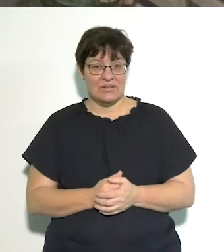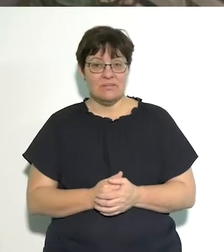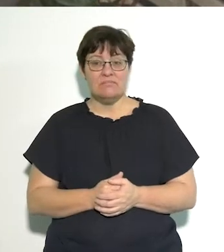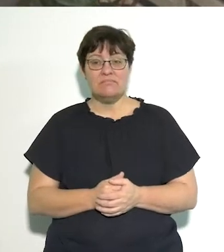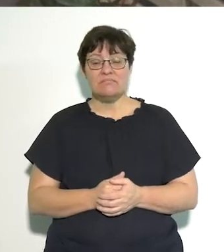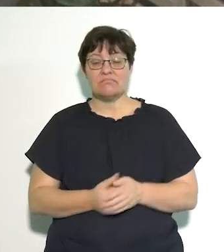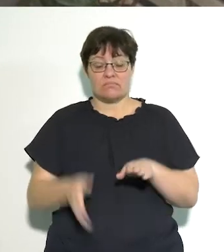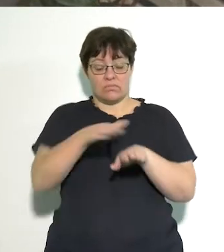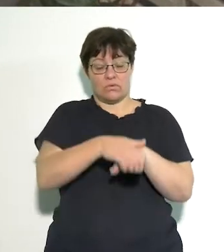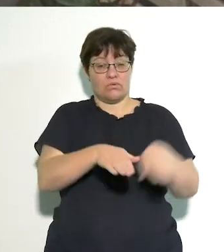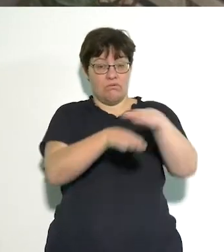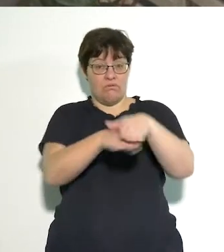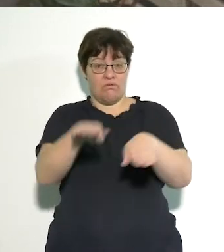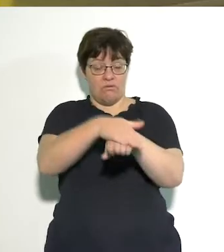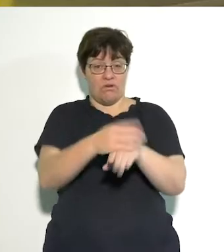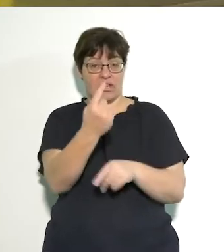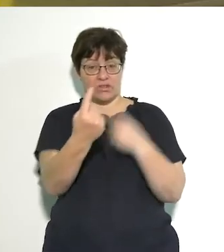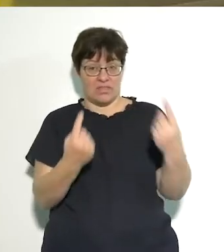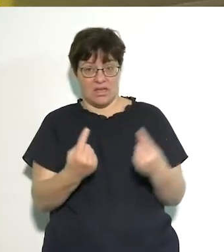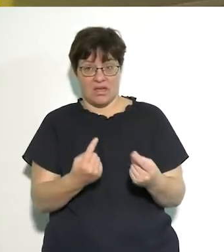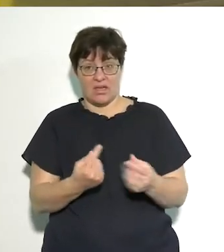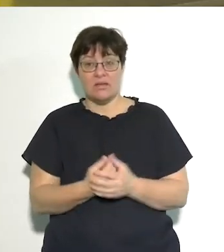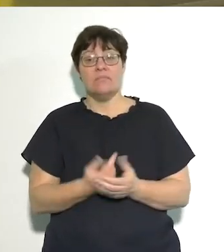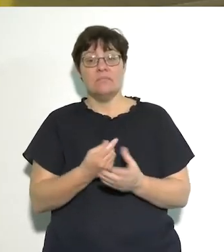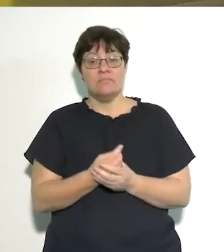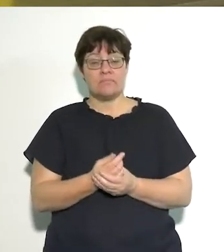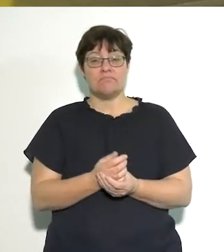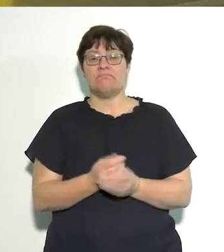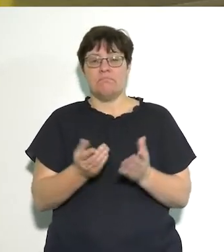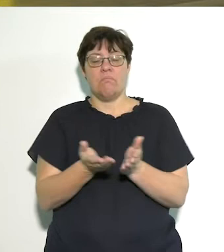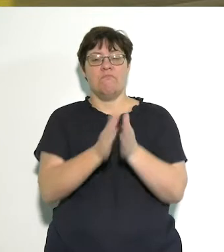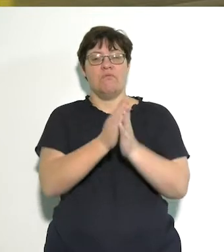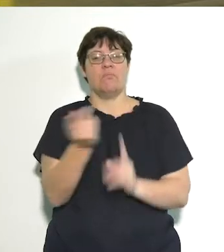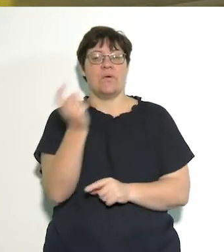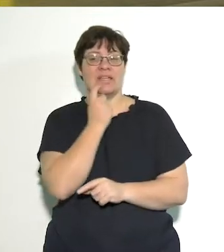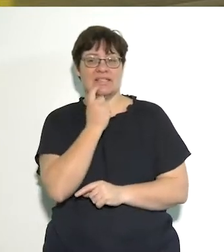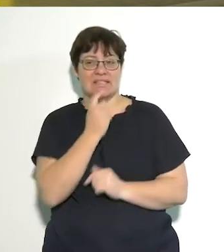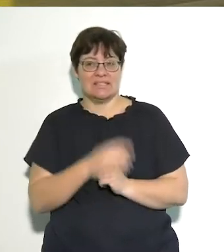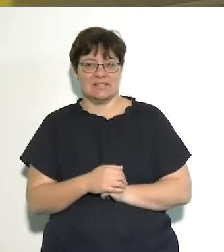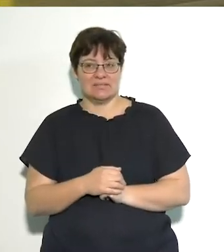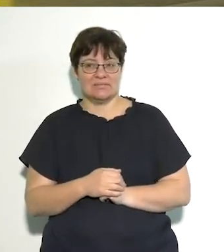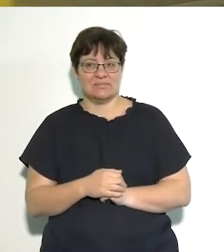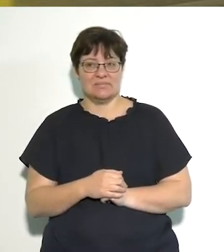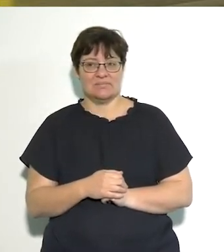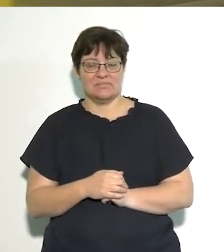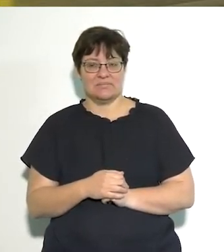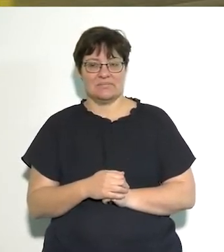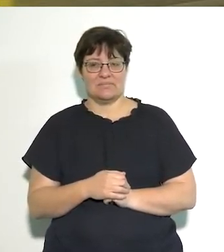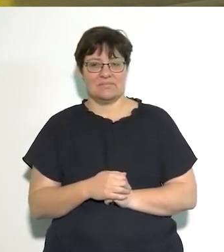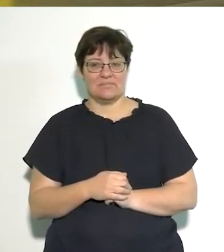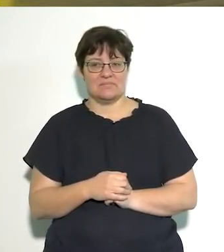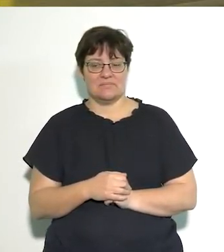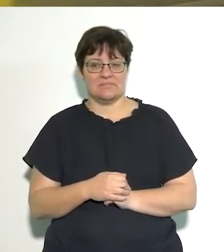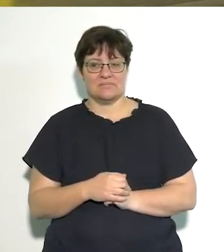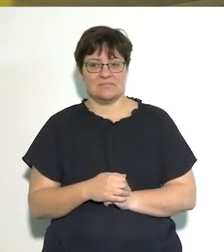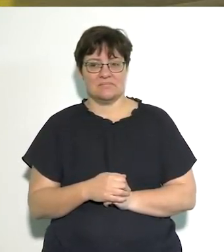always say put them on top of each other, then they'll be able to fold easily. There we go, there you can see